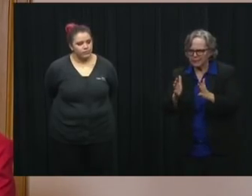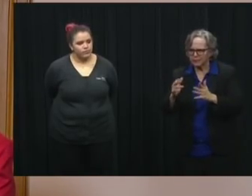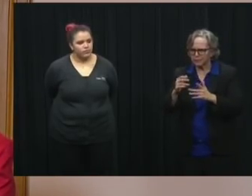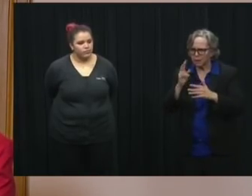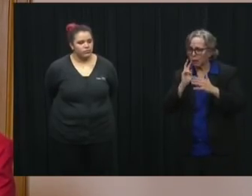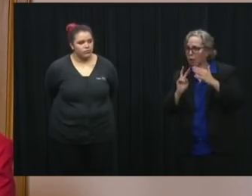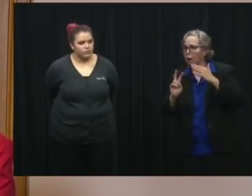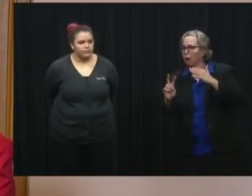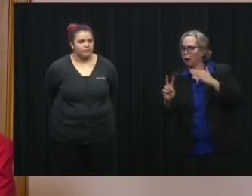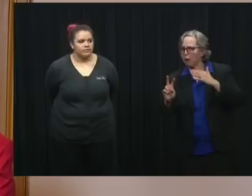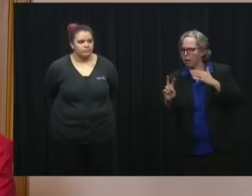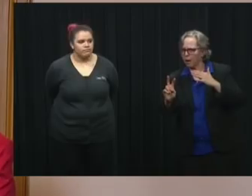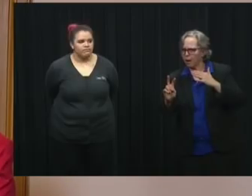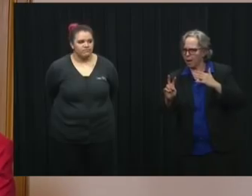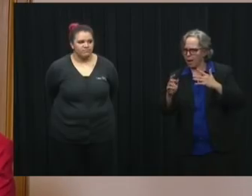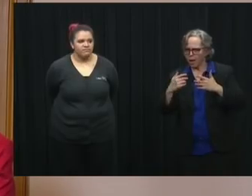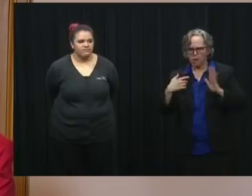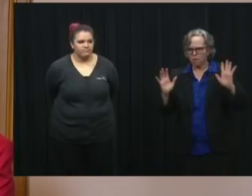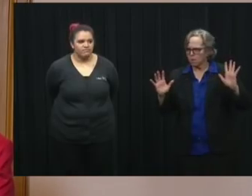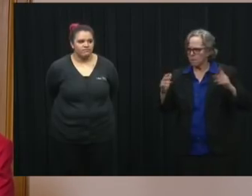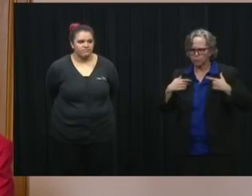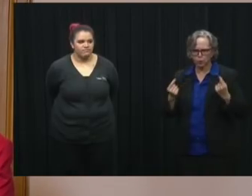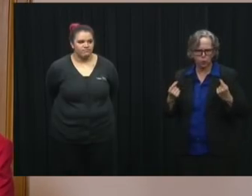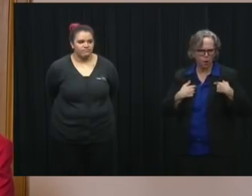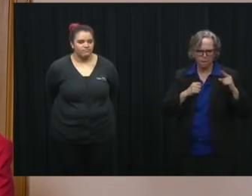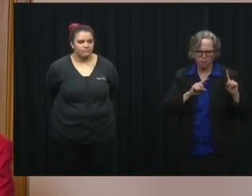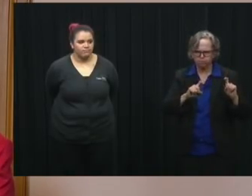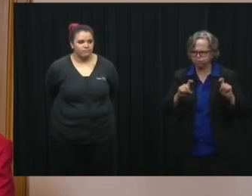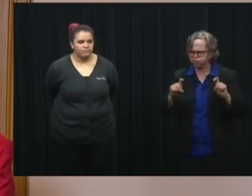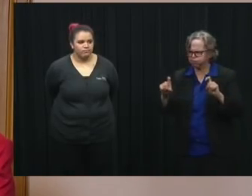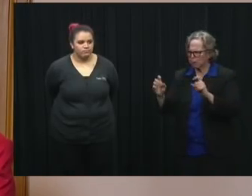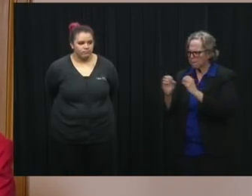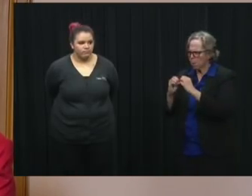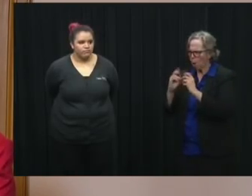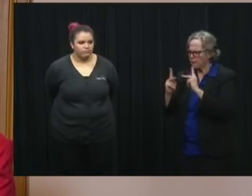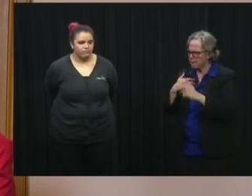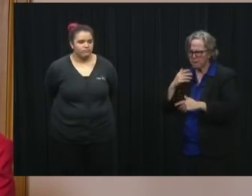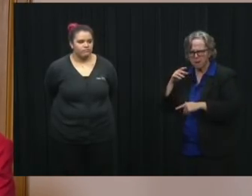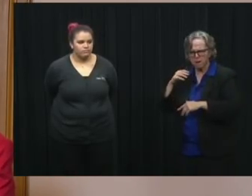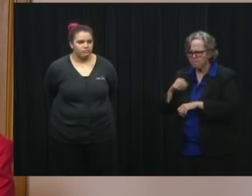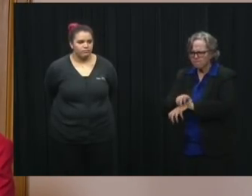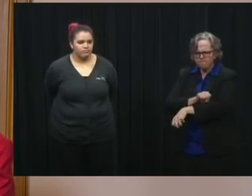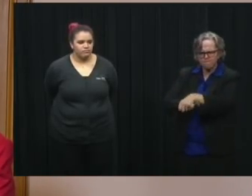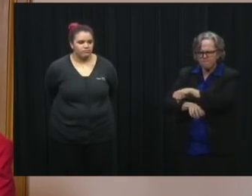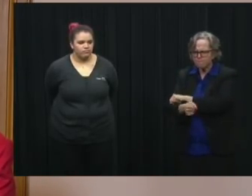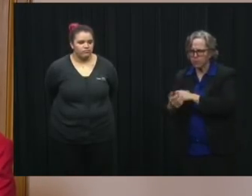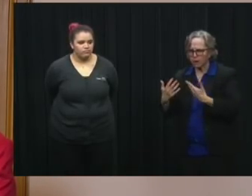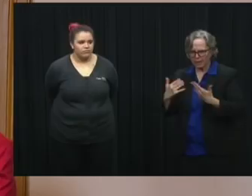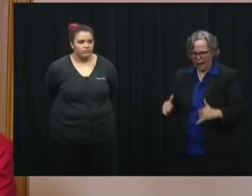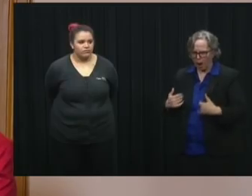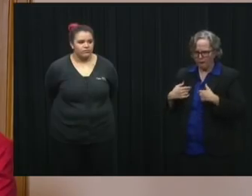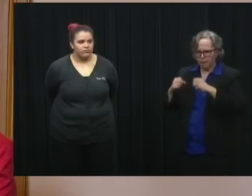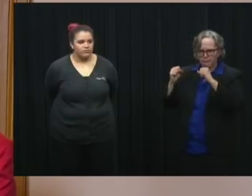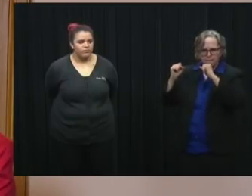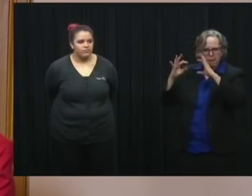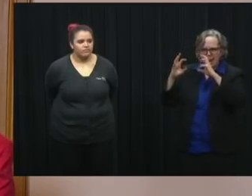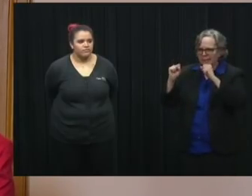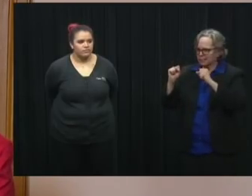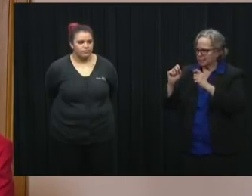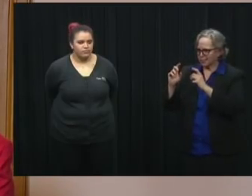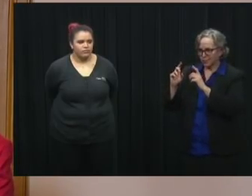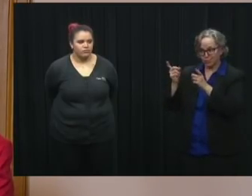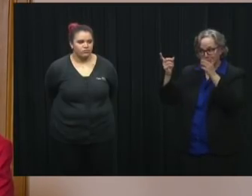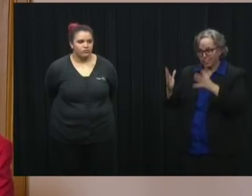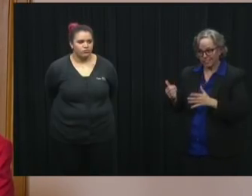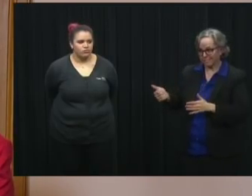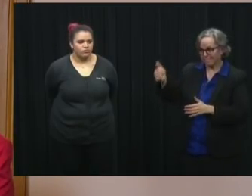started asking the questions. I've got, as you can see, I've got an amazing director of health. We also put together a group of